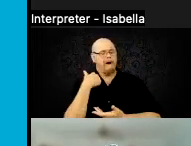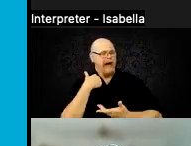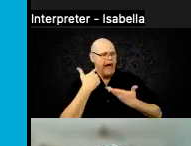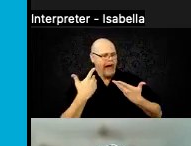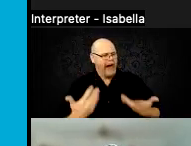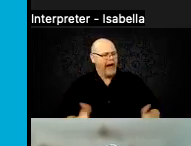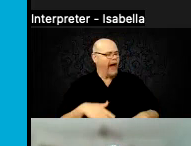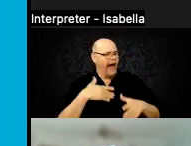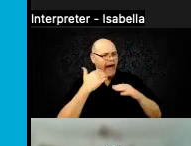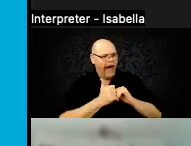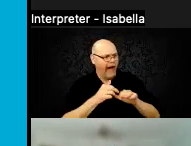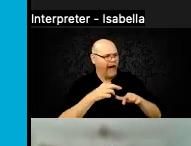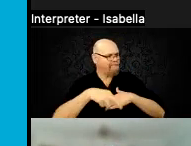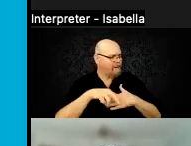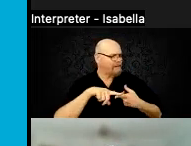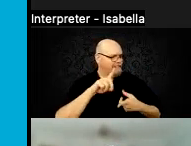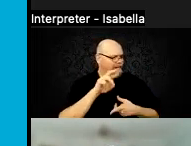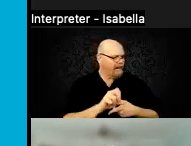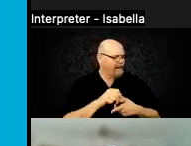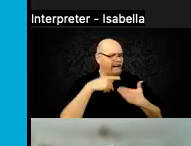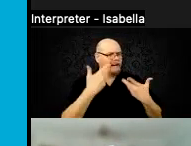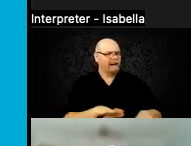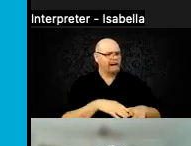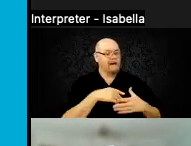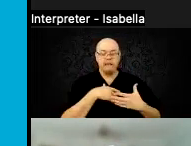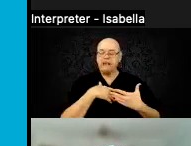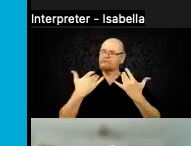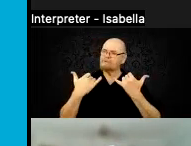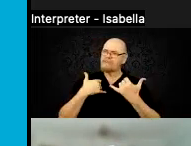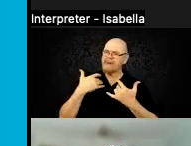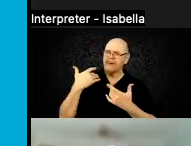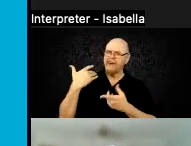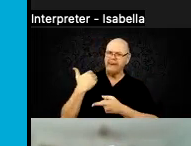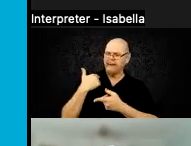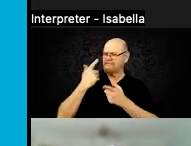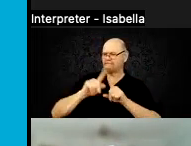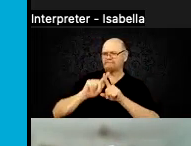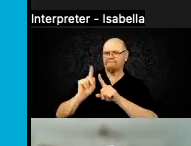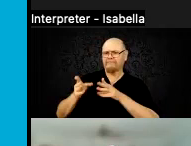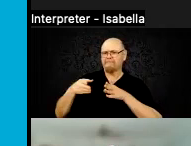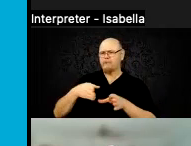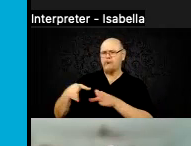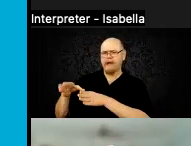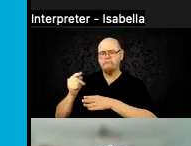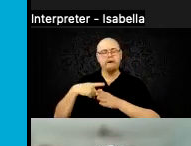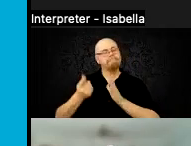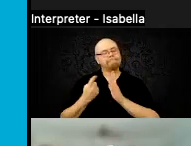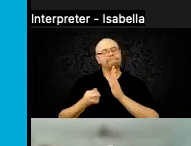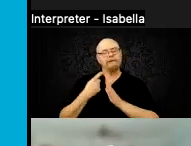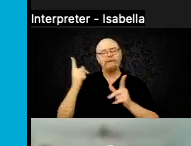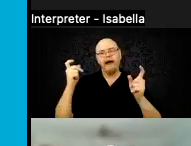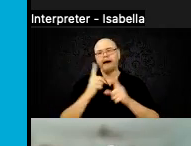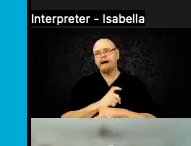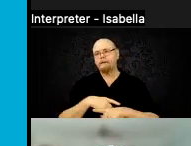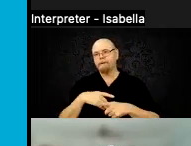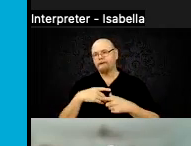to DRS, like we've walked through today, there are a couple of different ways to do that, but we know sometimes that can be complicated and confusing, and we're happy to